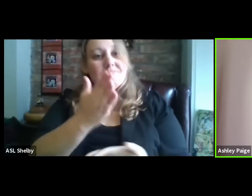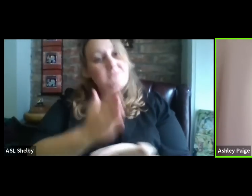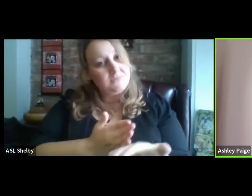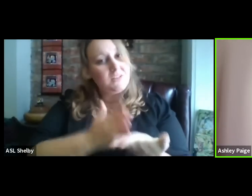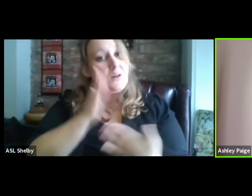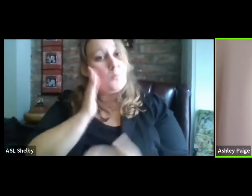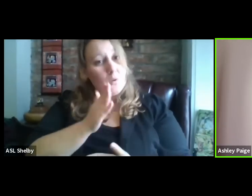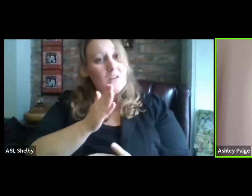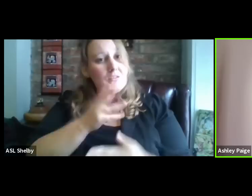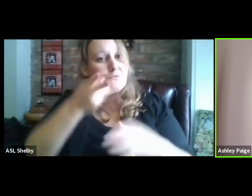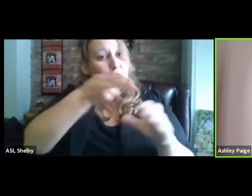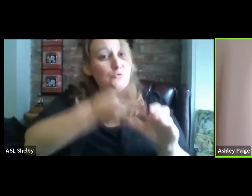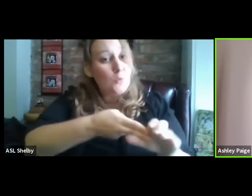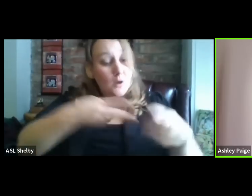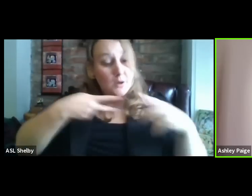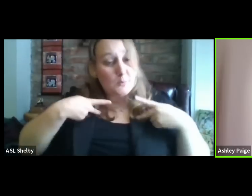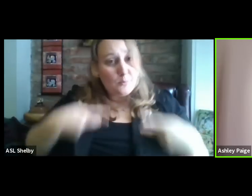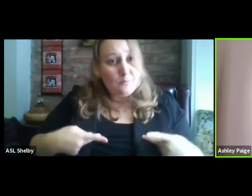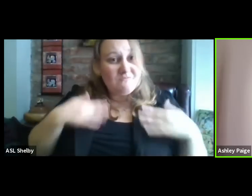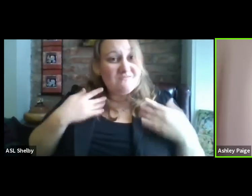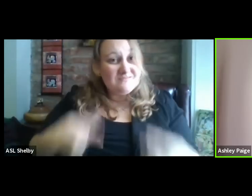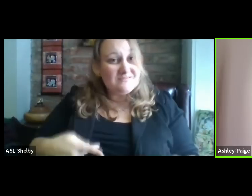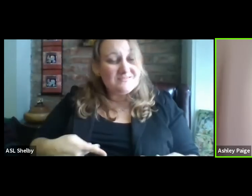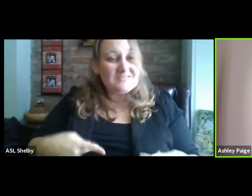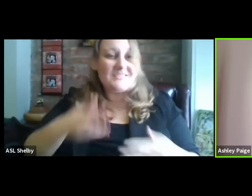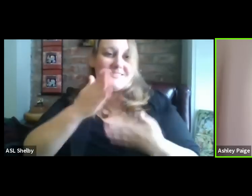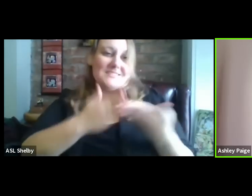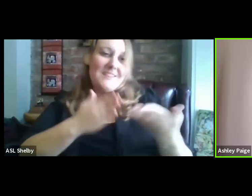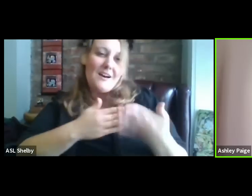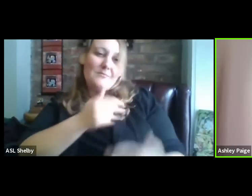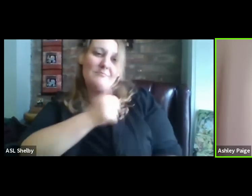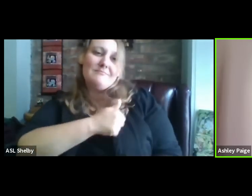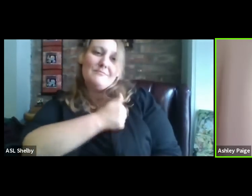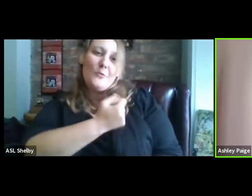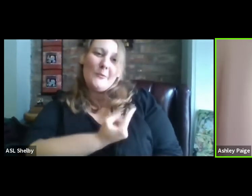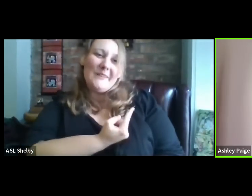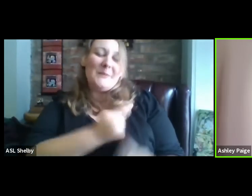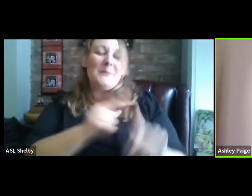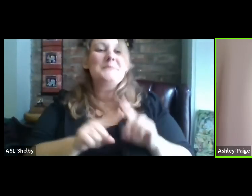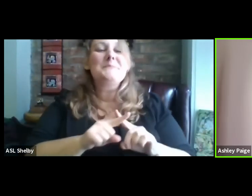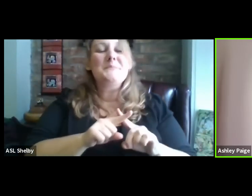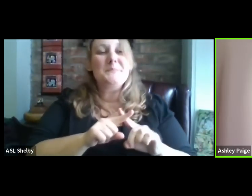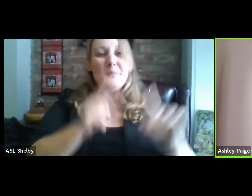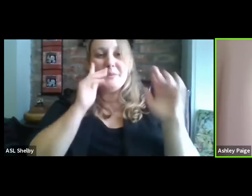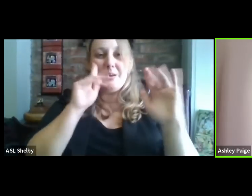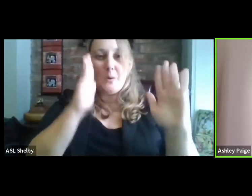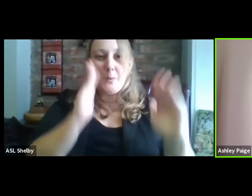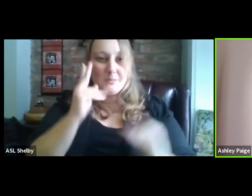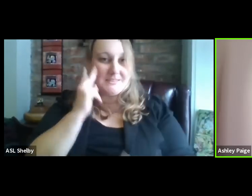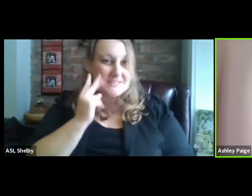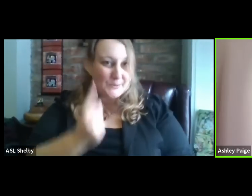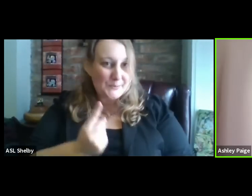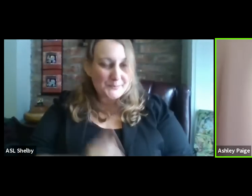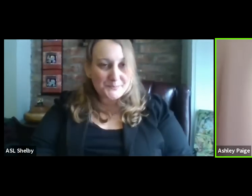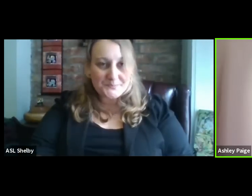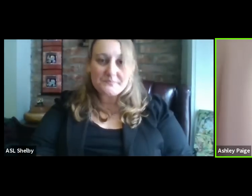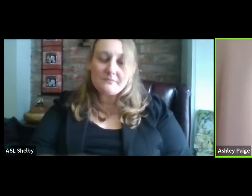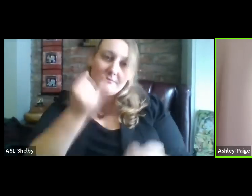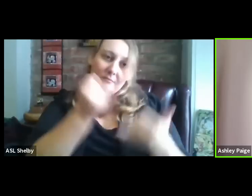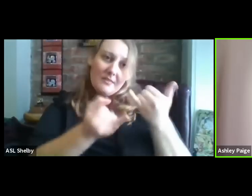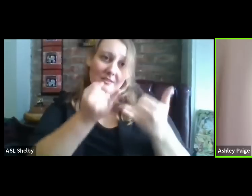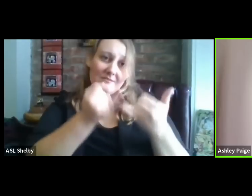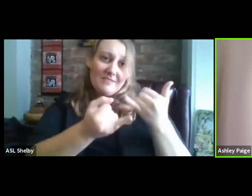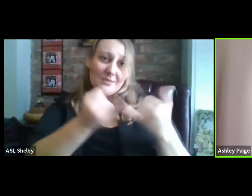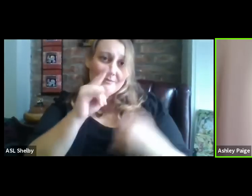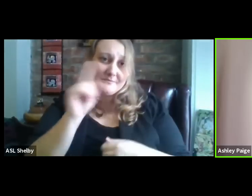spirit. Either way, we hope to see you too. Our final ask for all of you is to join our social media